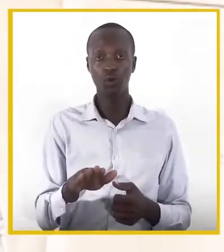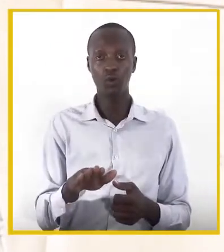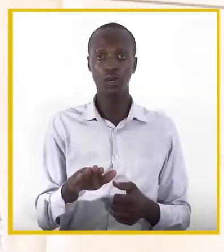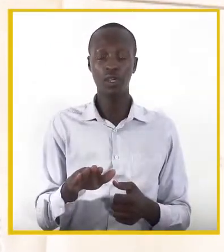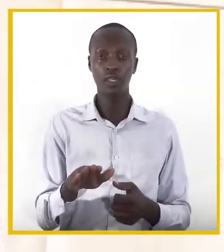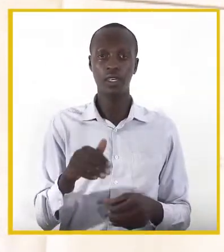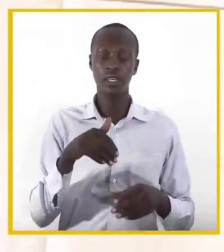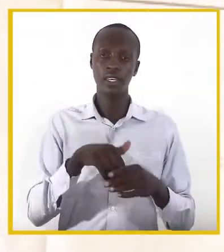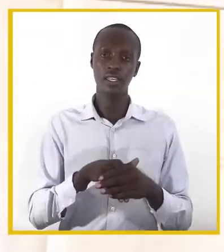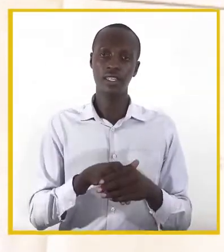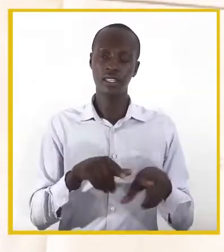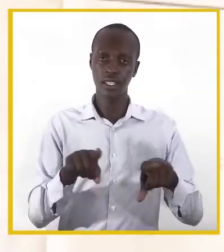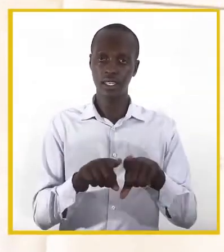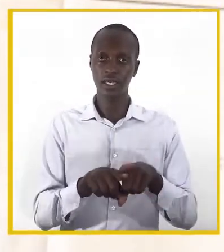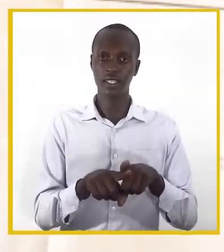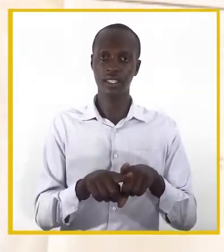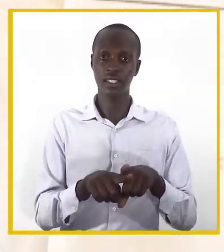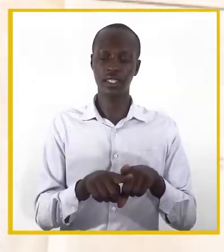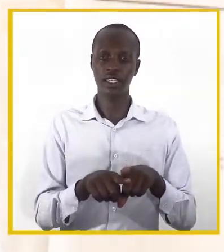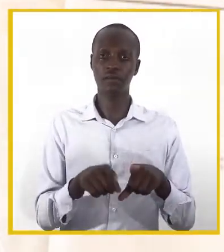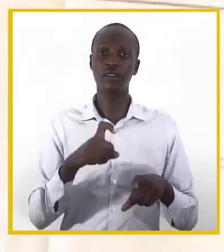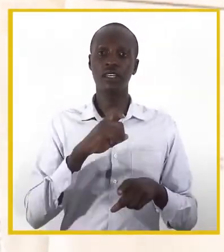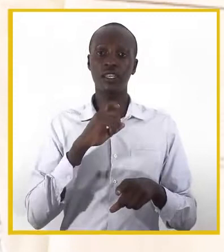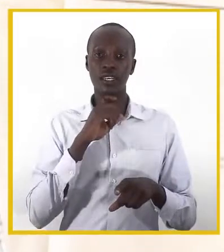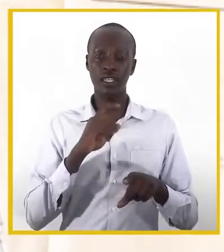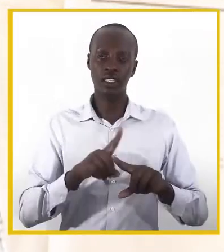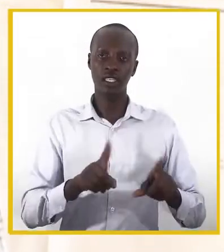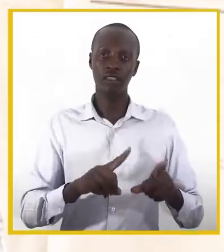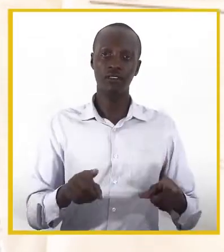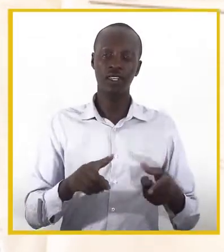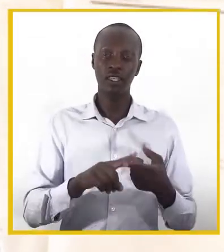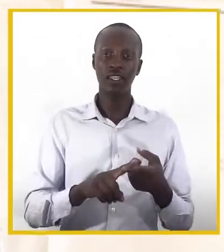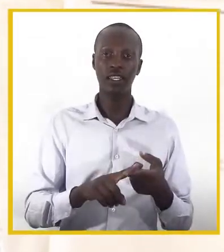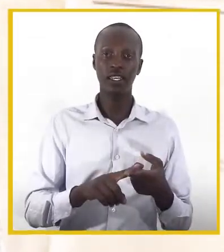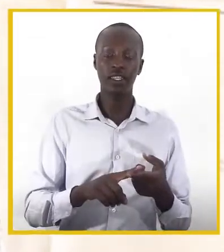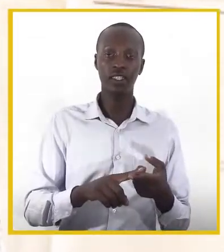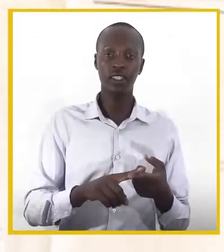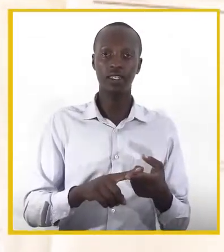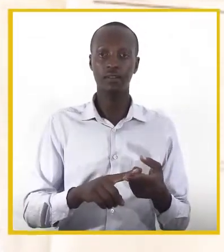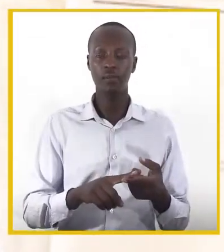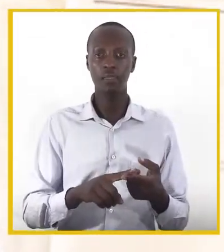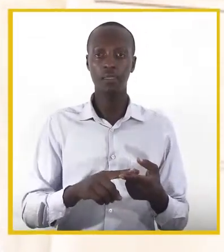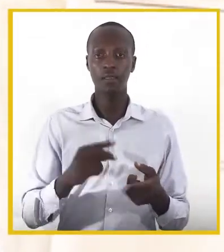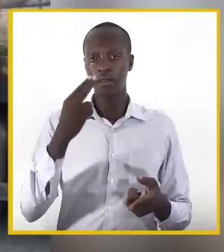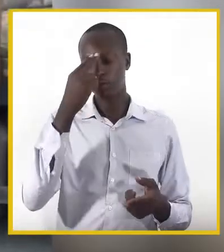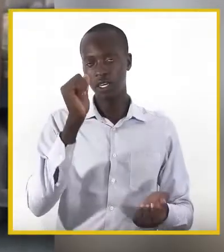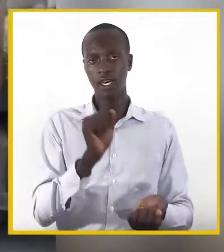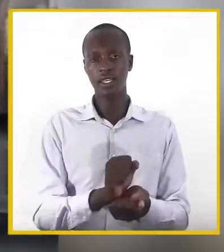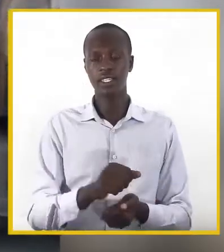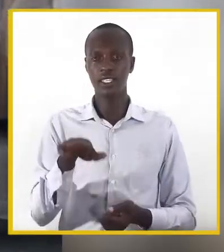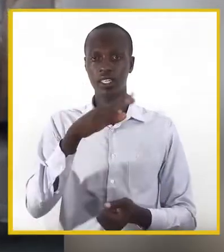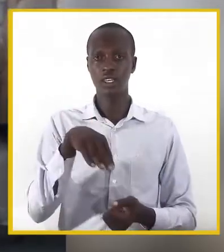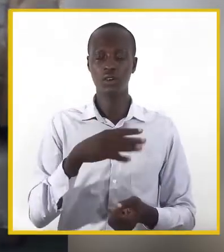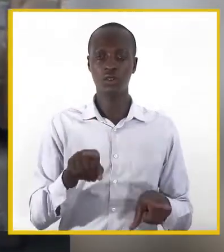were the occupants in those motor vehicles. The detectives then managed to